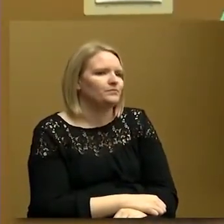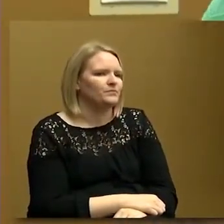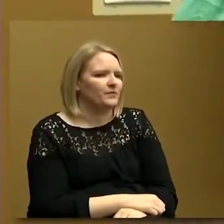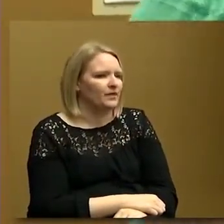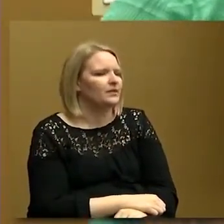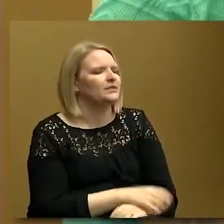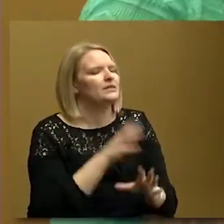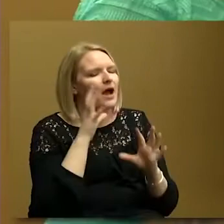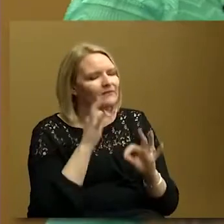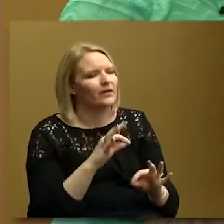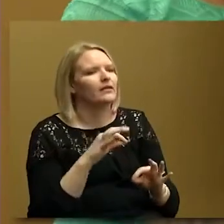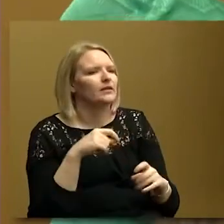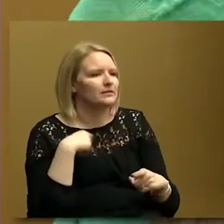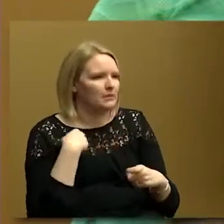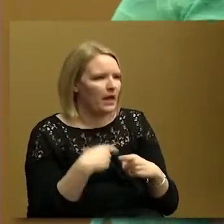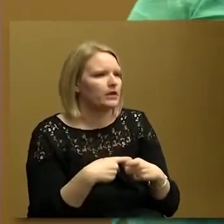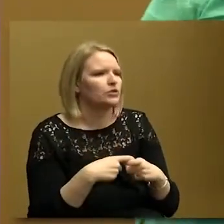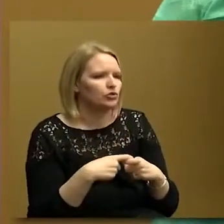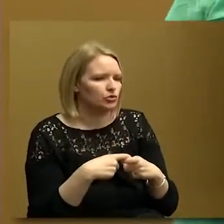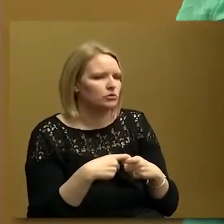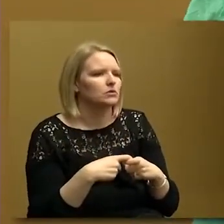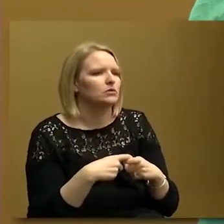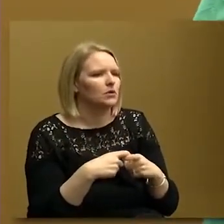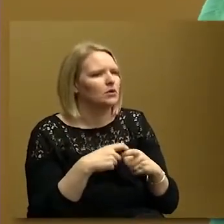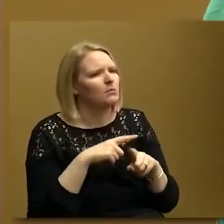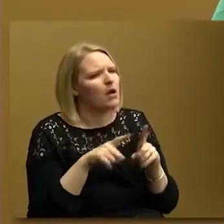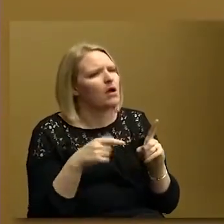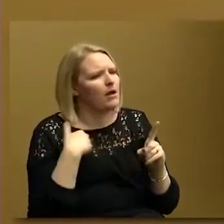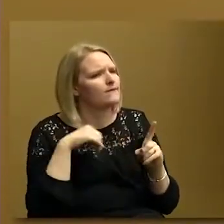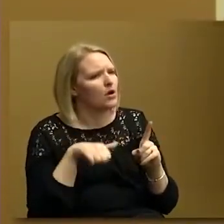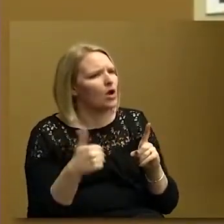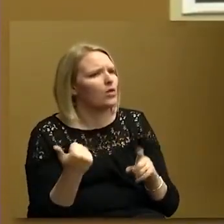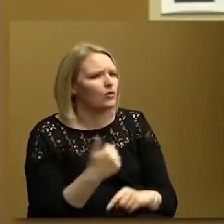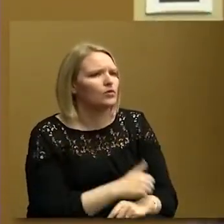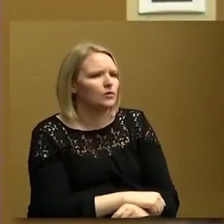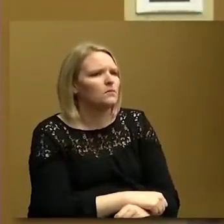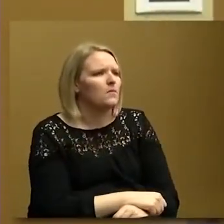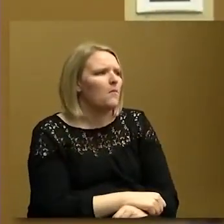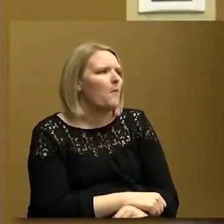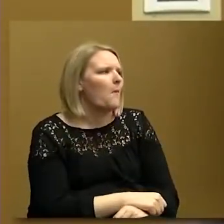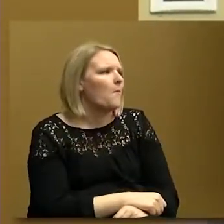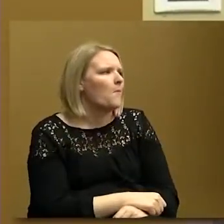have Spanish version of the parent version.